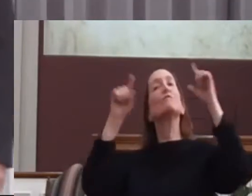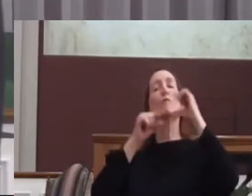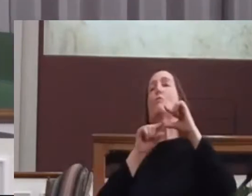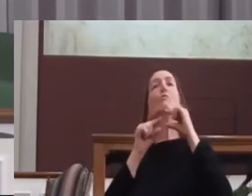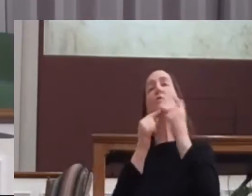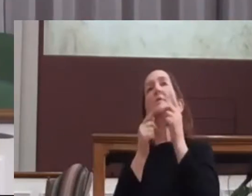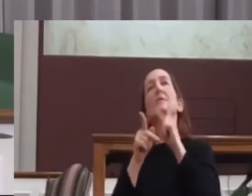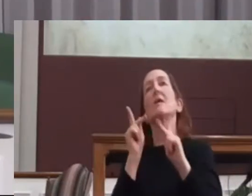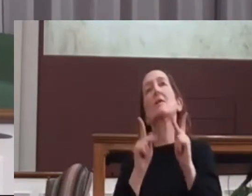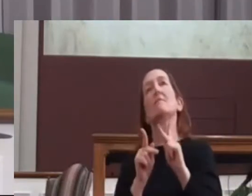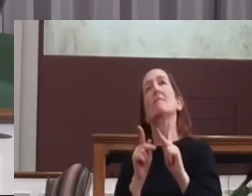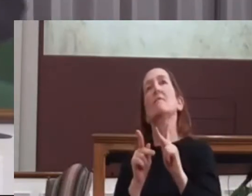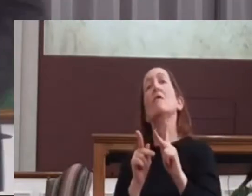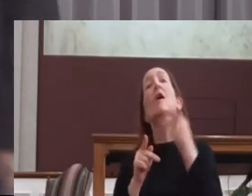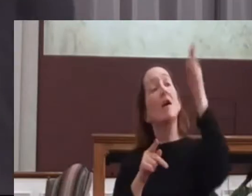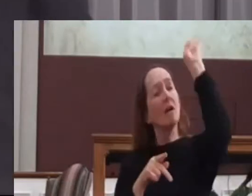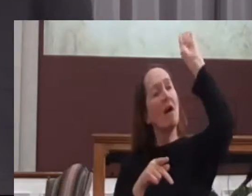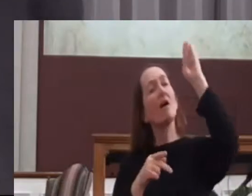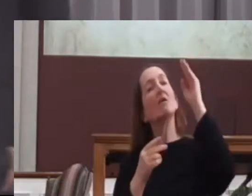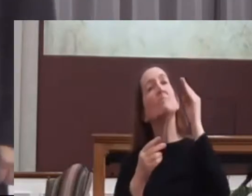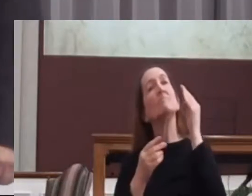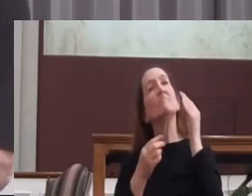successful society.